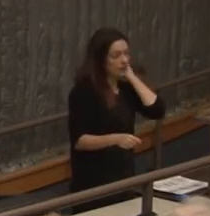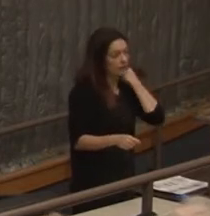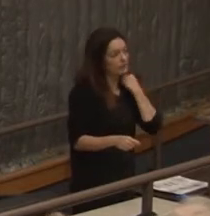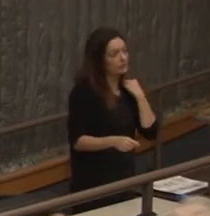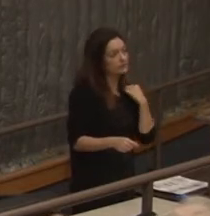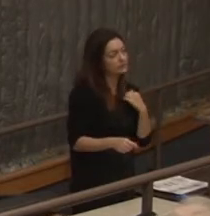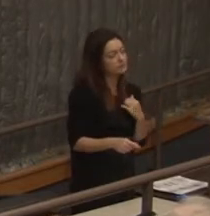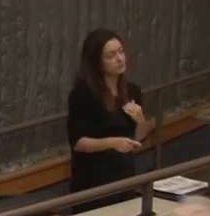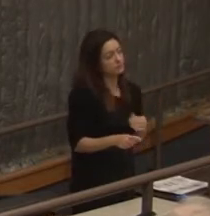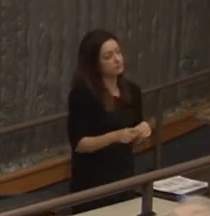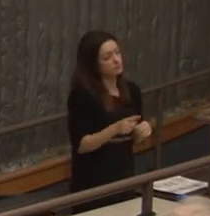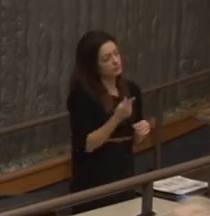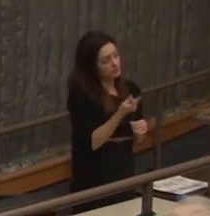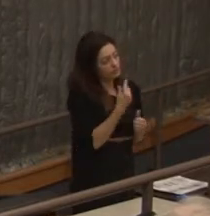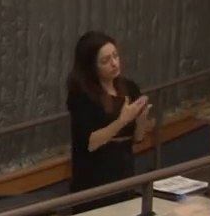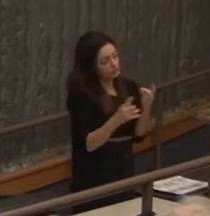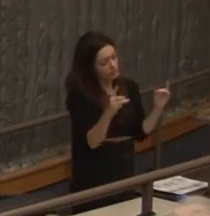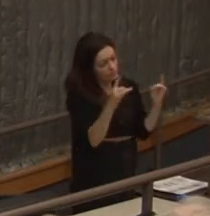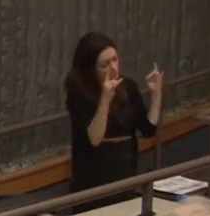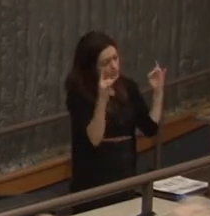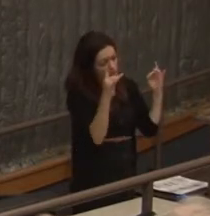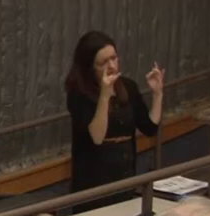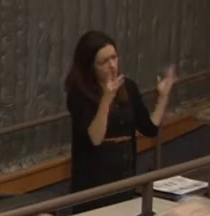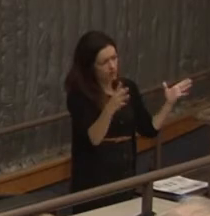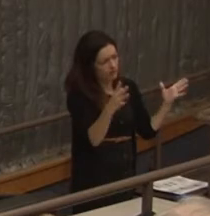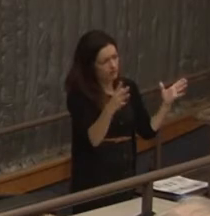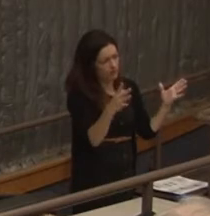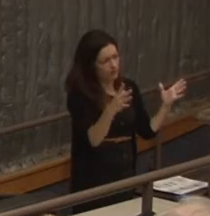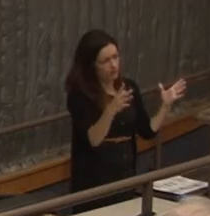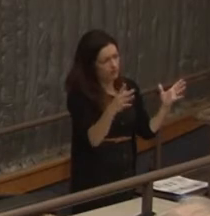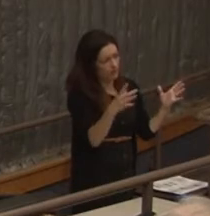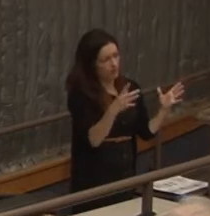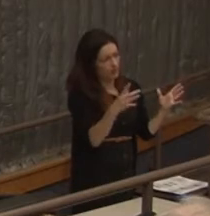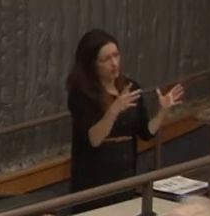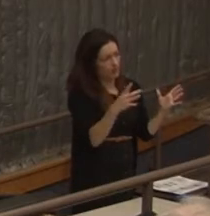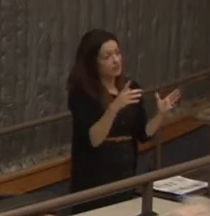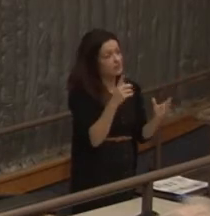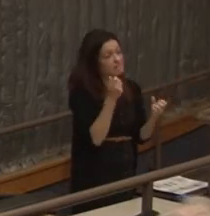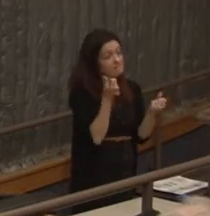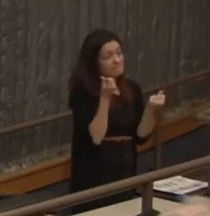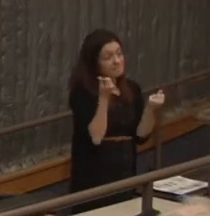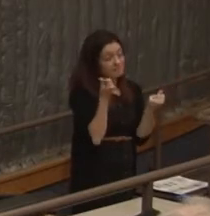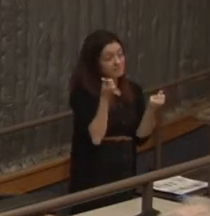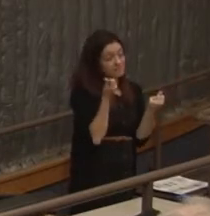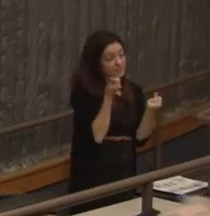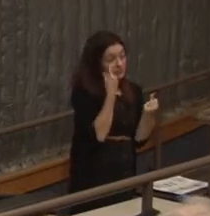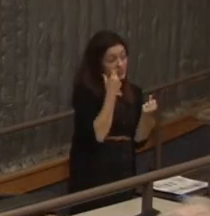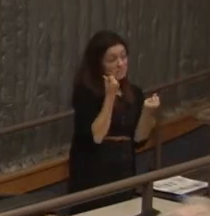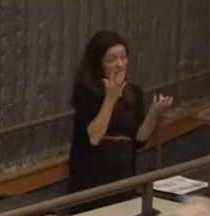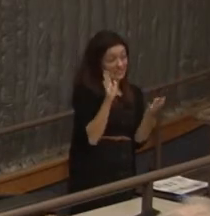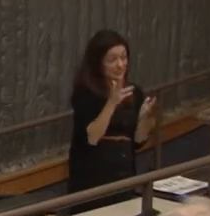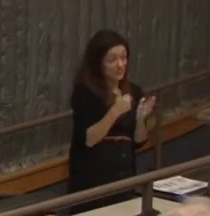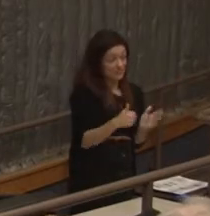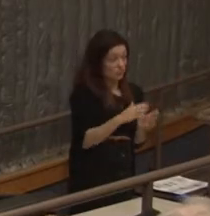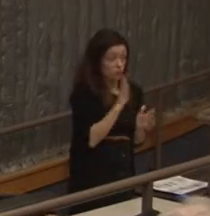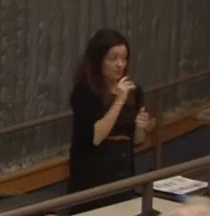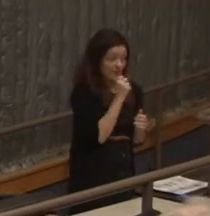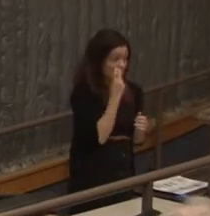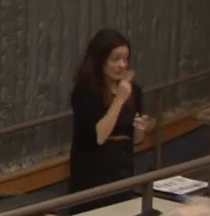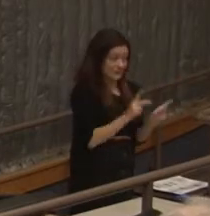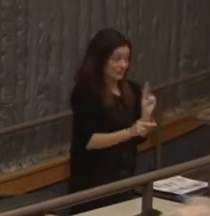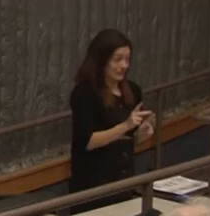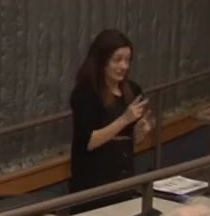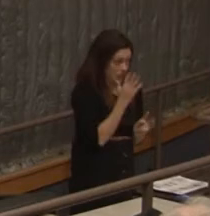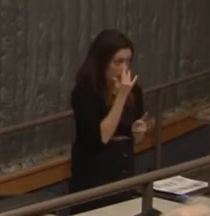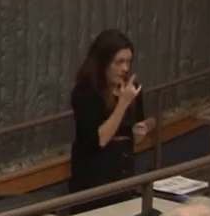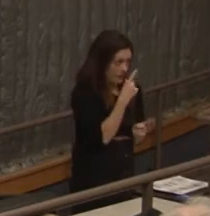major atrocities of the Holocaust is that the human beings have disappeared. The Germans were doing their best not only to kill them, but to wipe